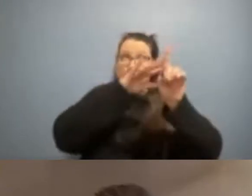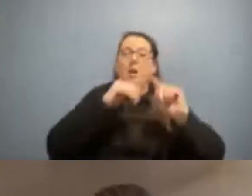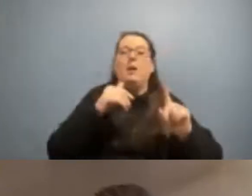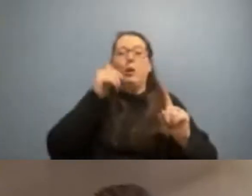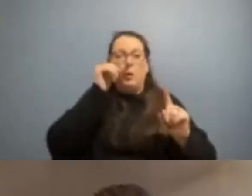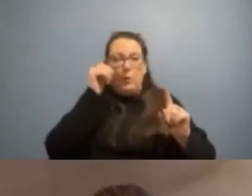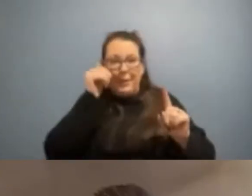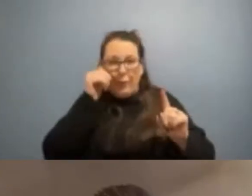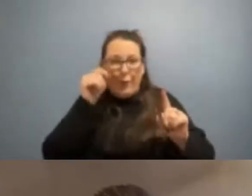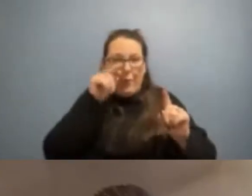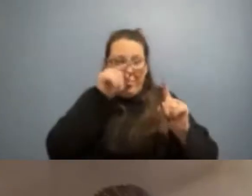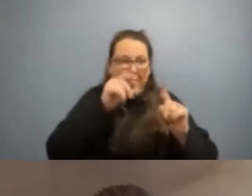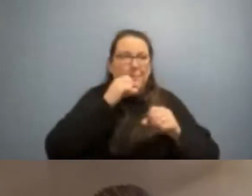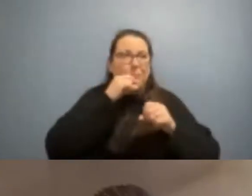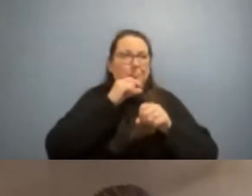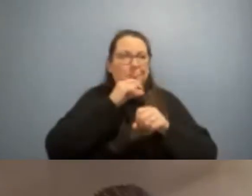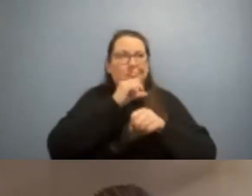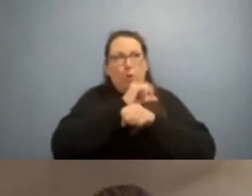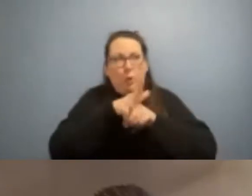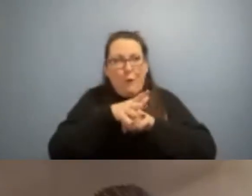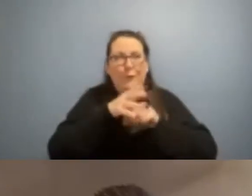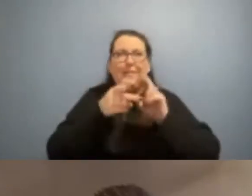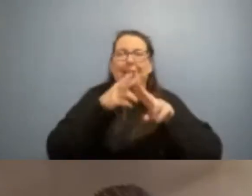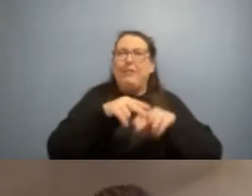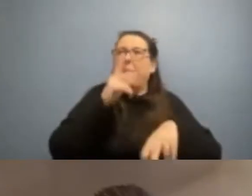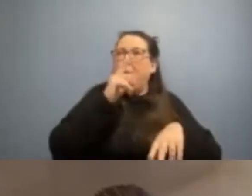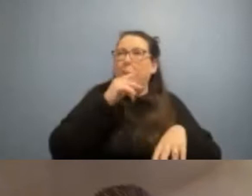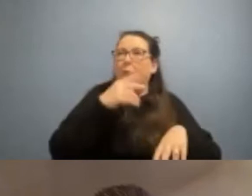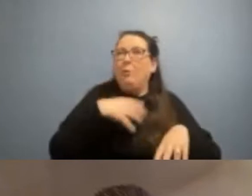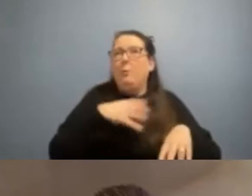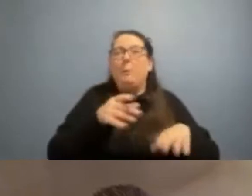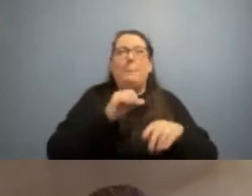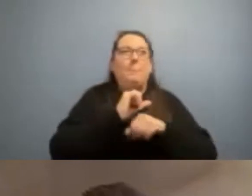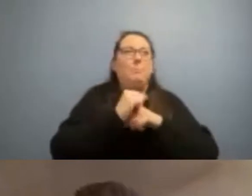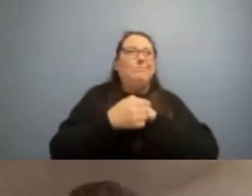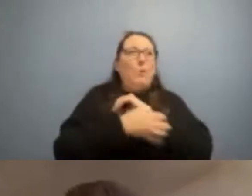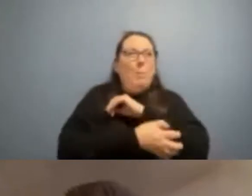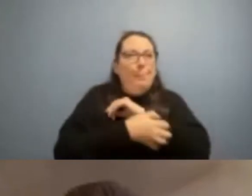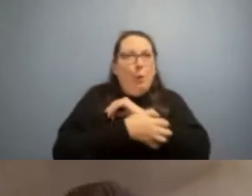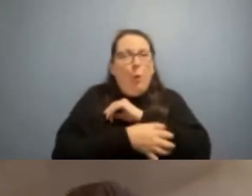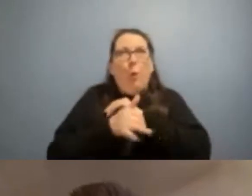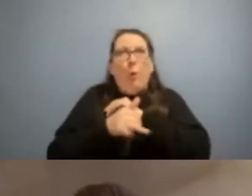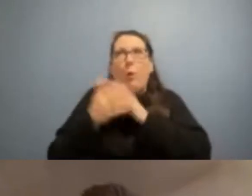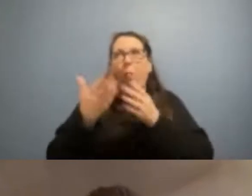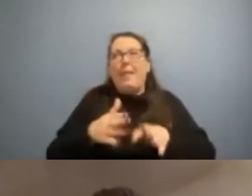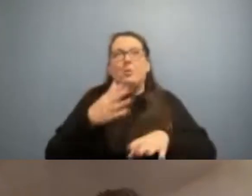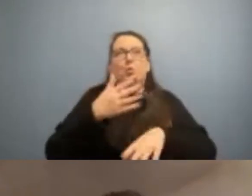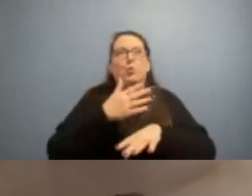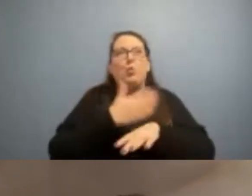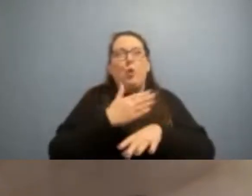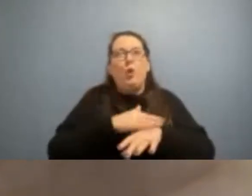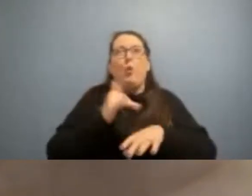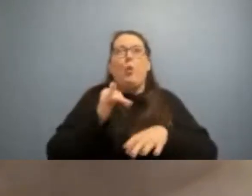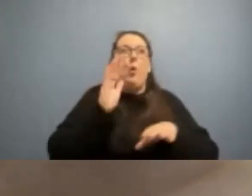inequality. So people who are poor, who have got insecure work, who are from high migrant or